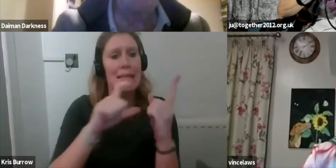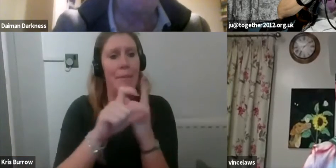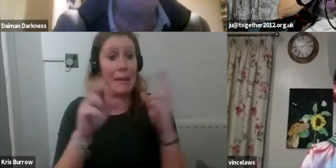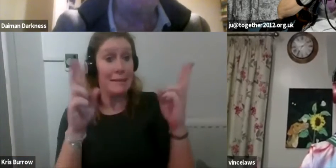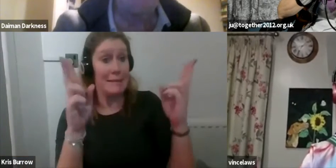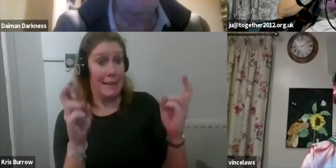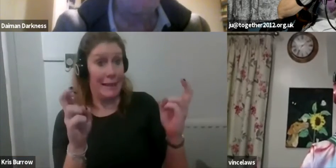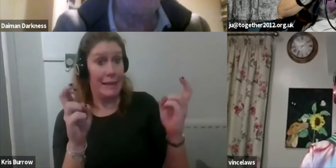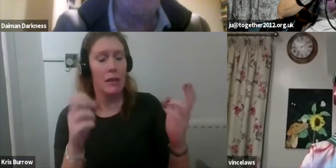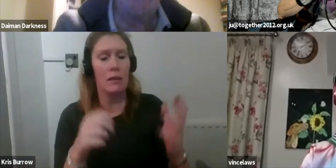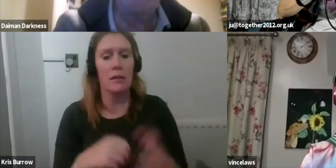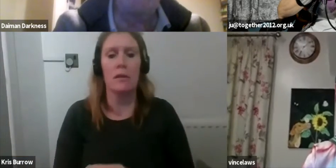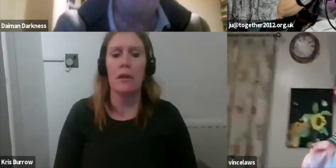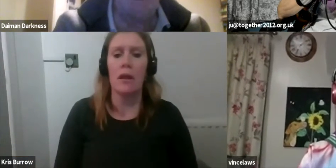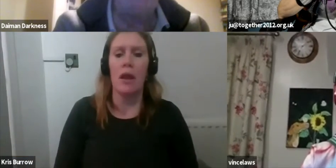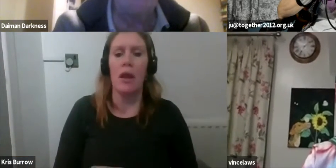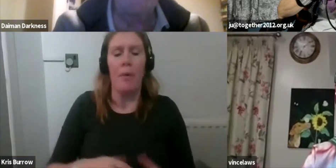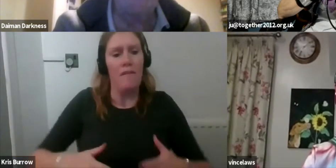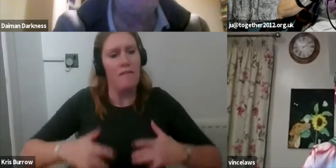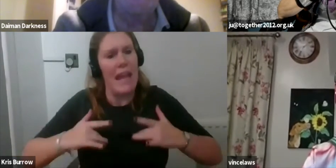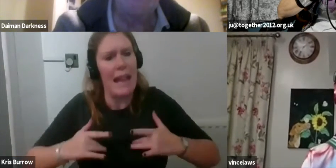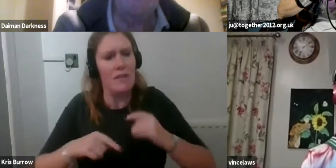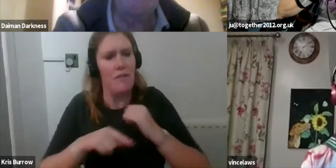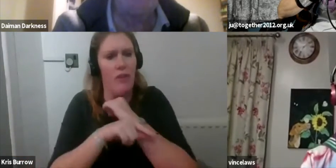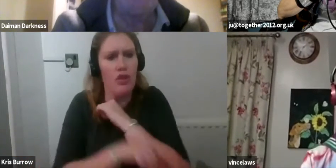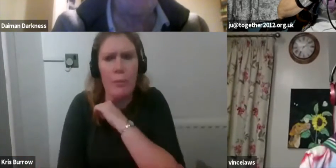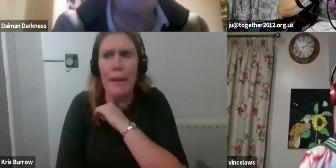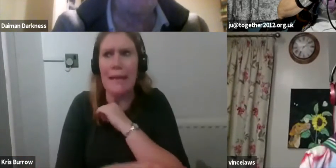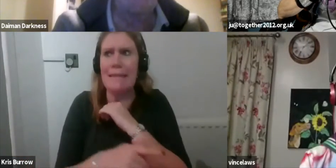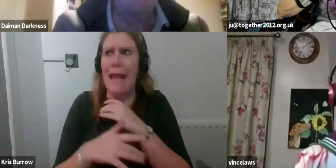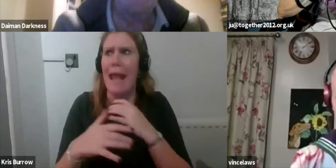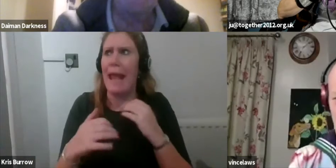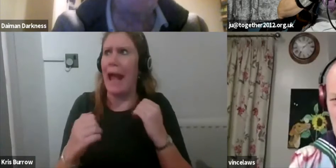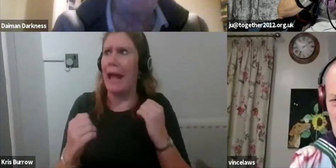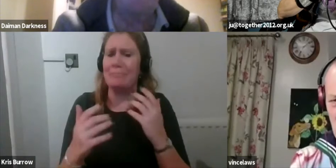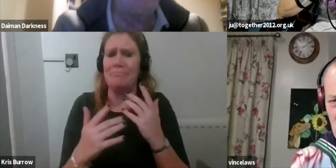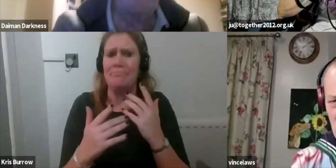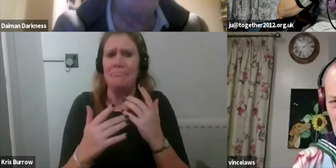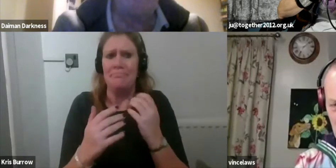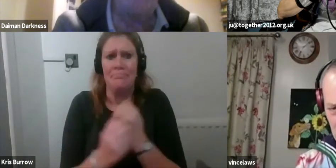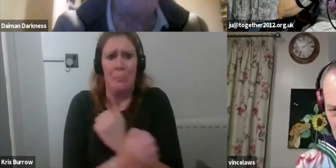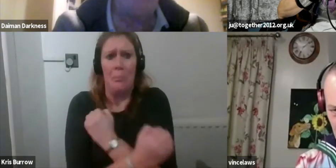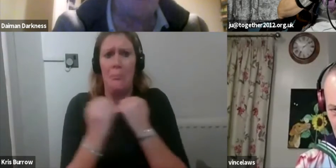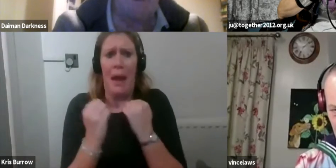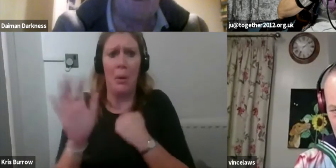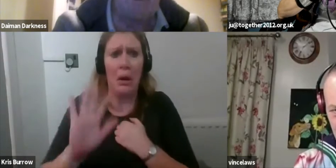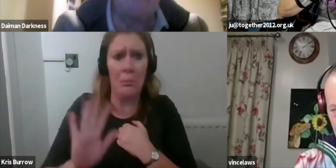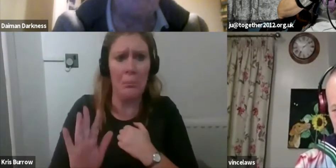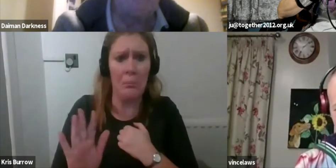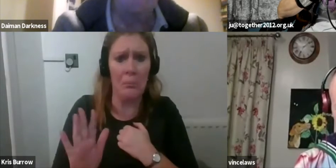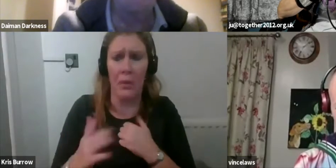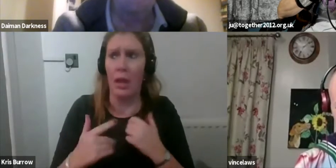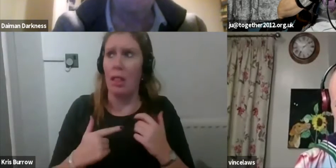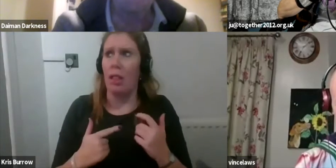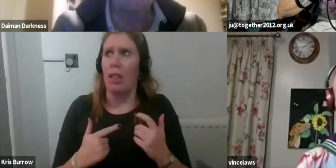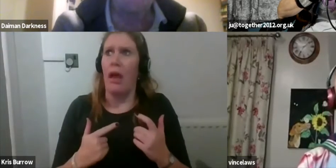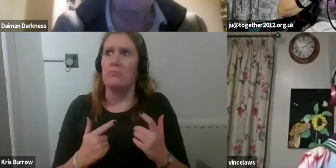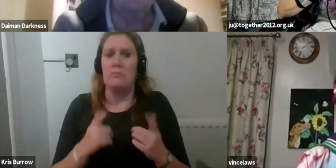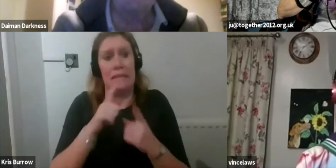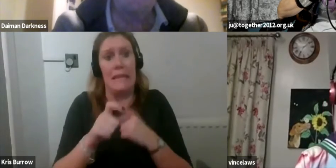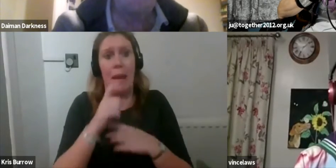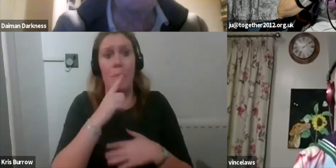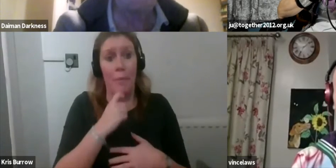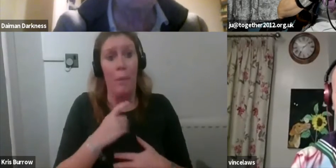feelings of vulnerability and powerlessness that disabled people often feel.